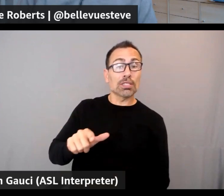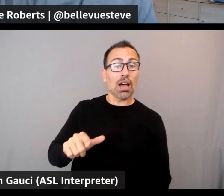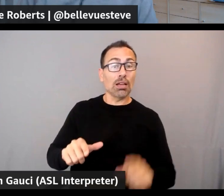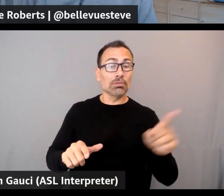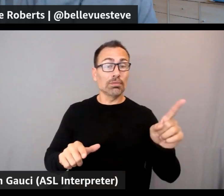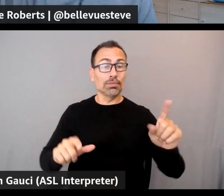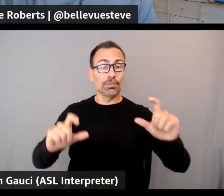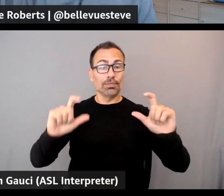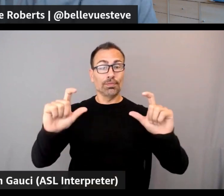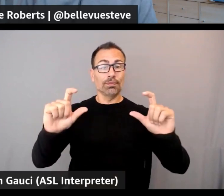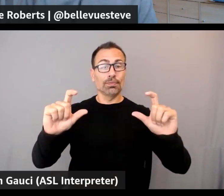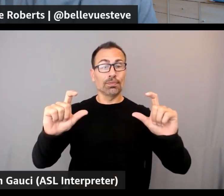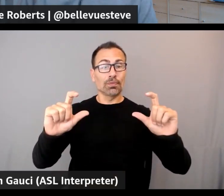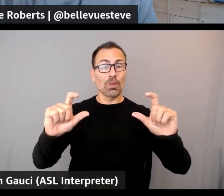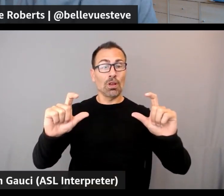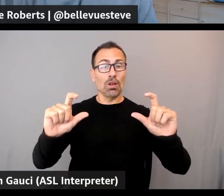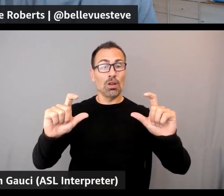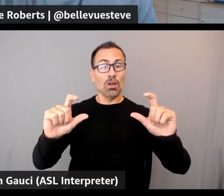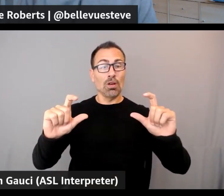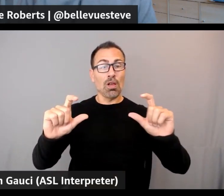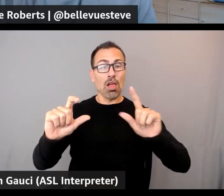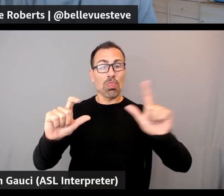Oh. Is you can see almost